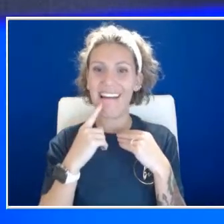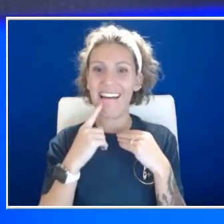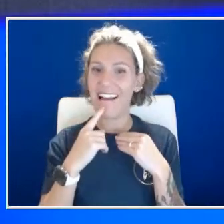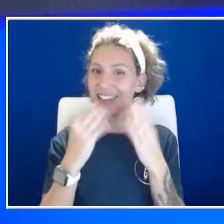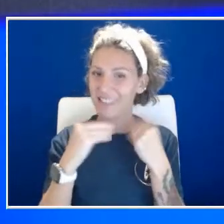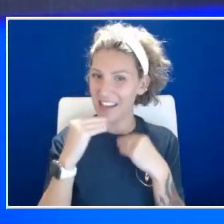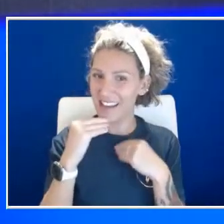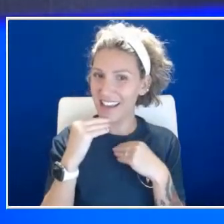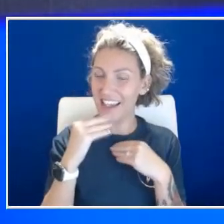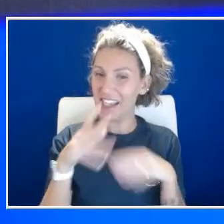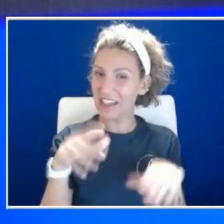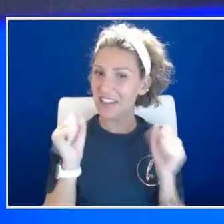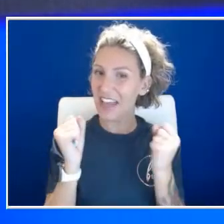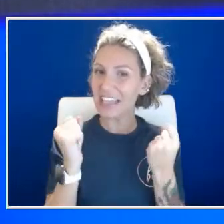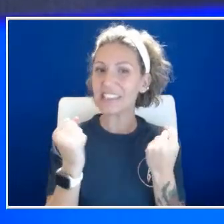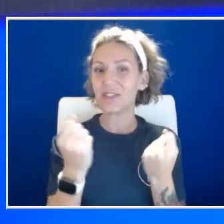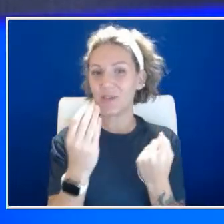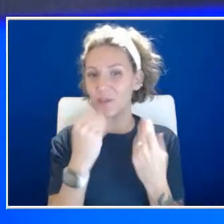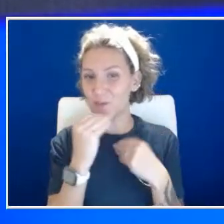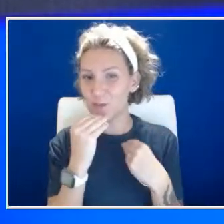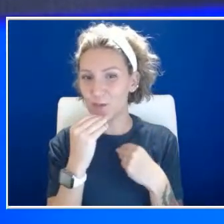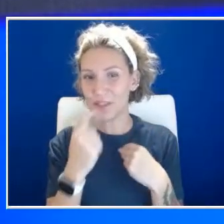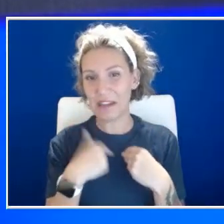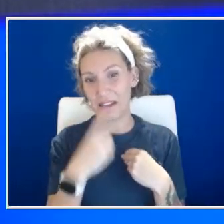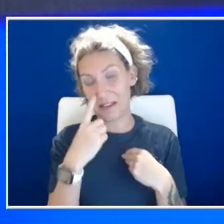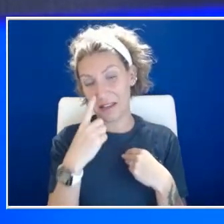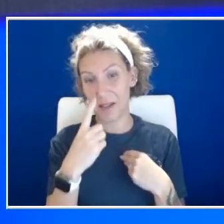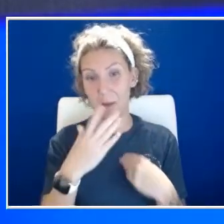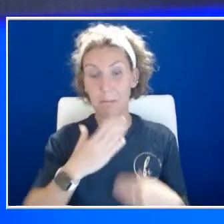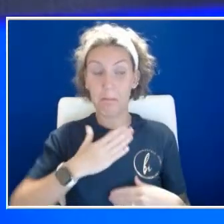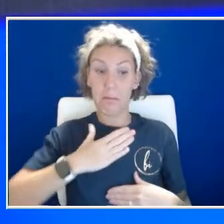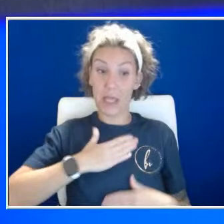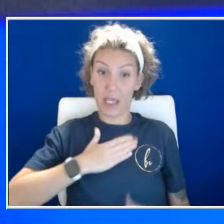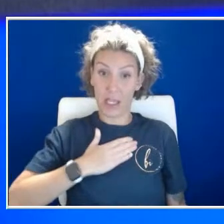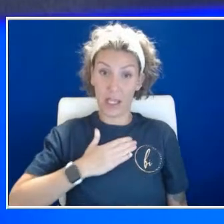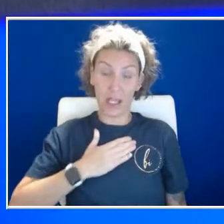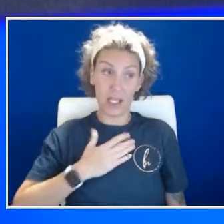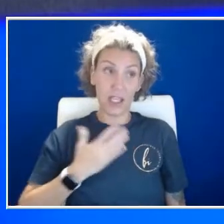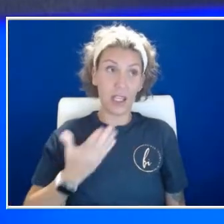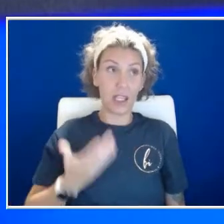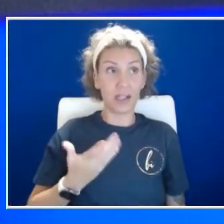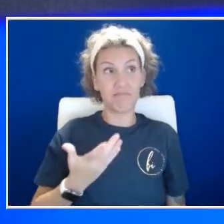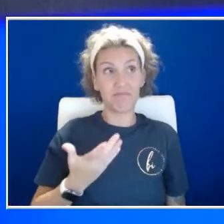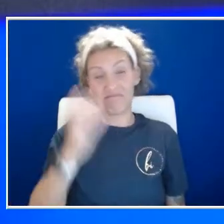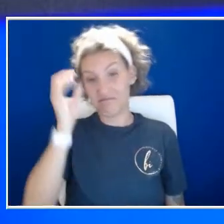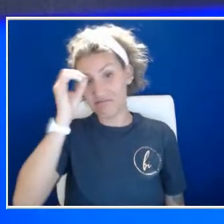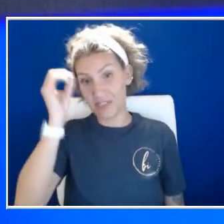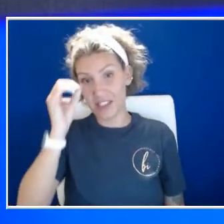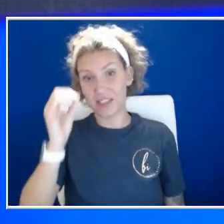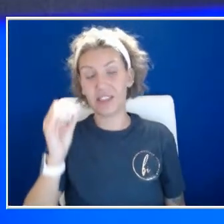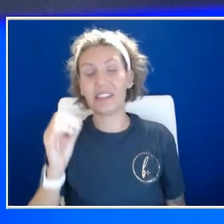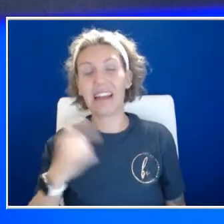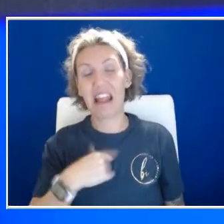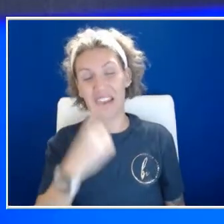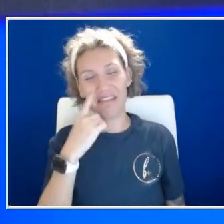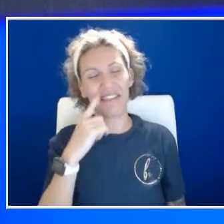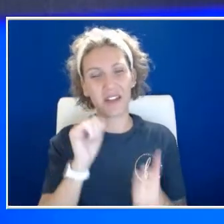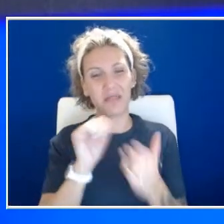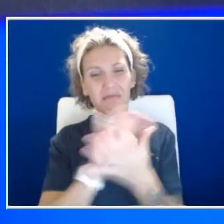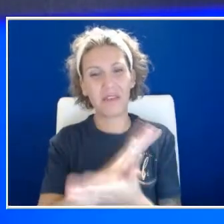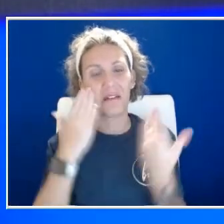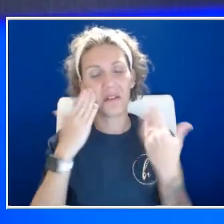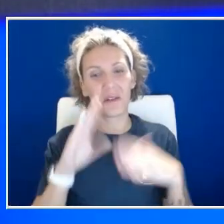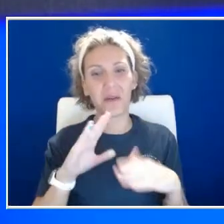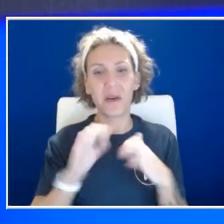I think that's probably, to me, that probably really hurt me. I don't know how, but I do know